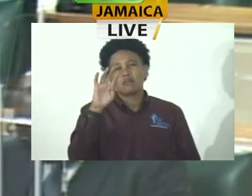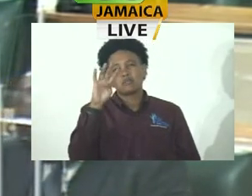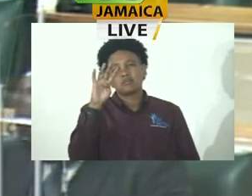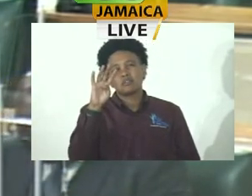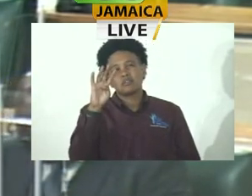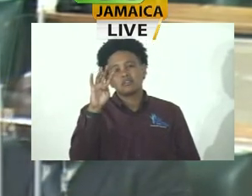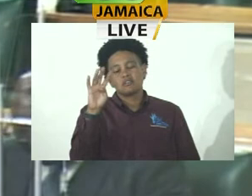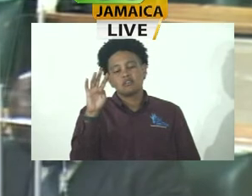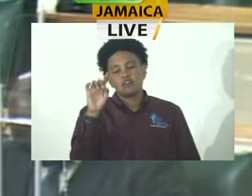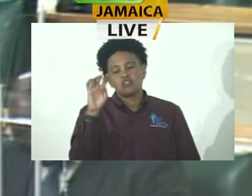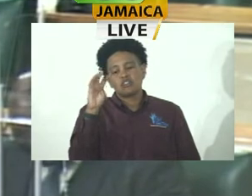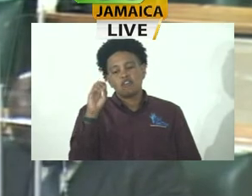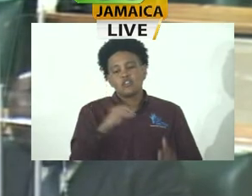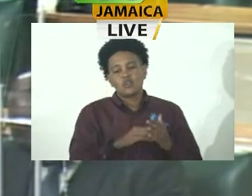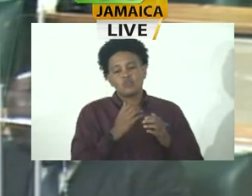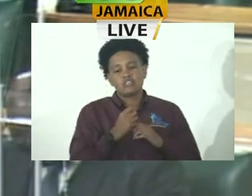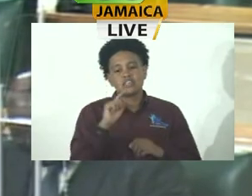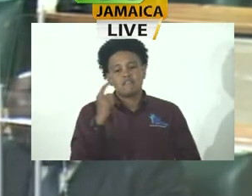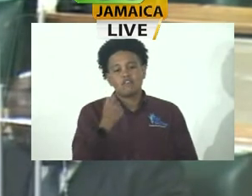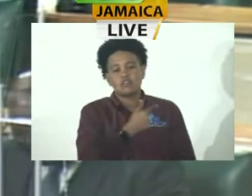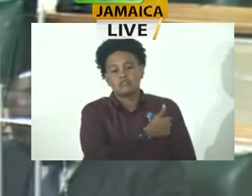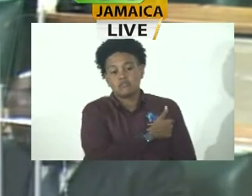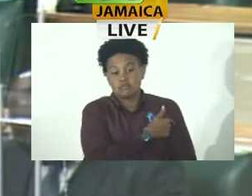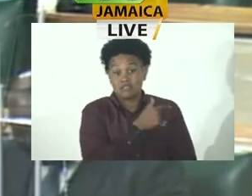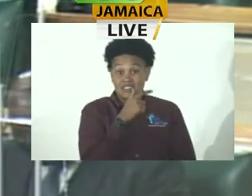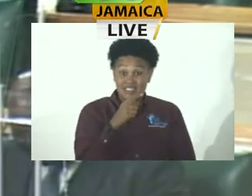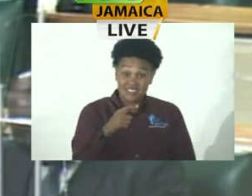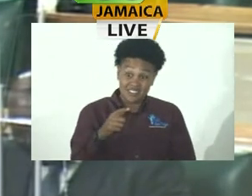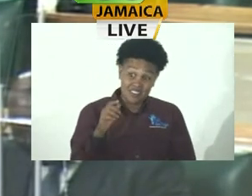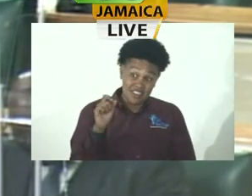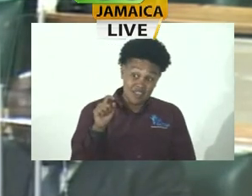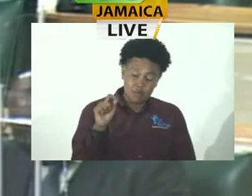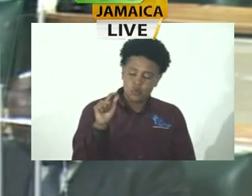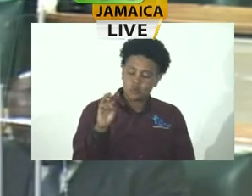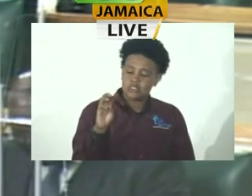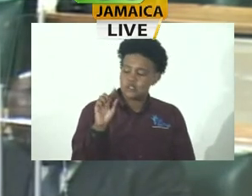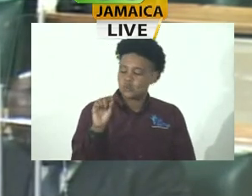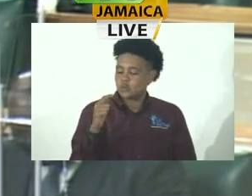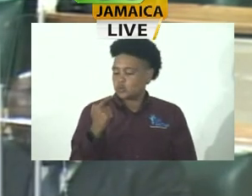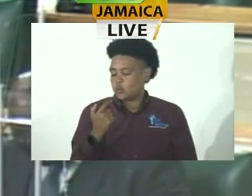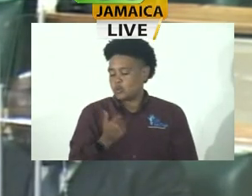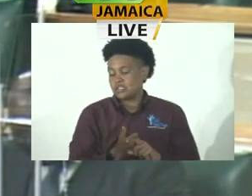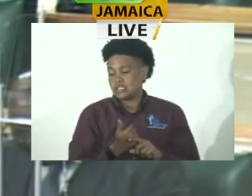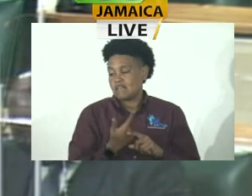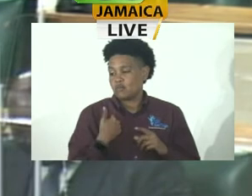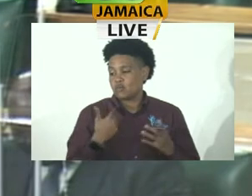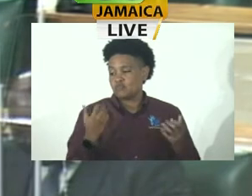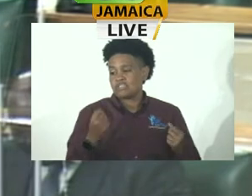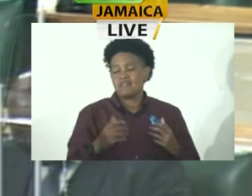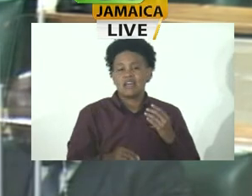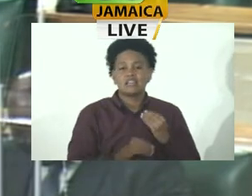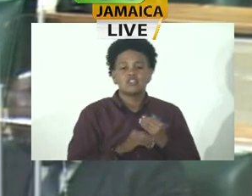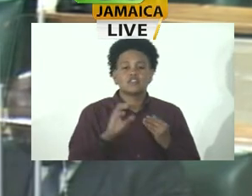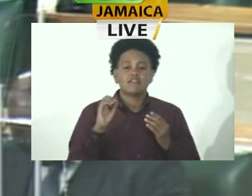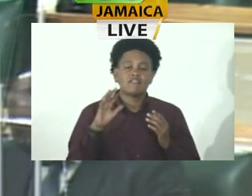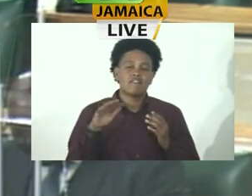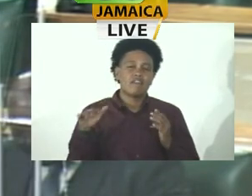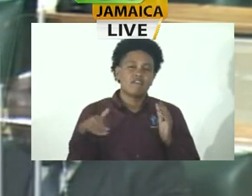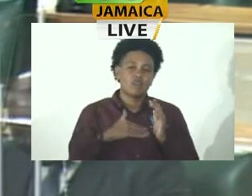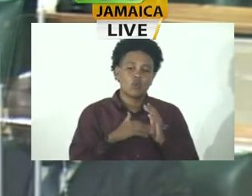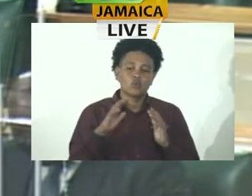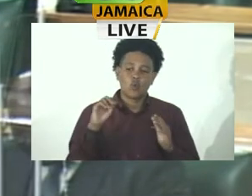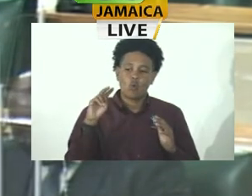of the vaccine on april 26 2021 we received an additional 55 000